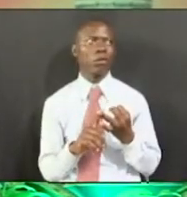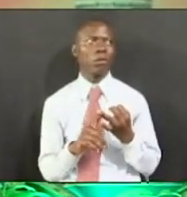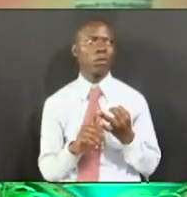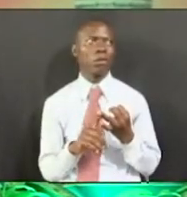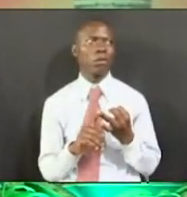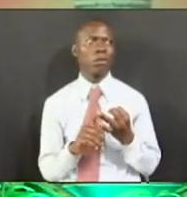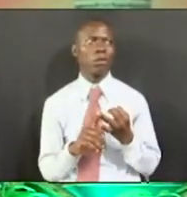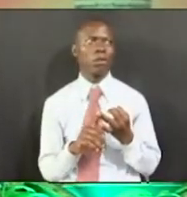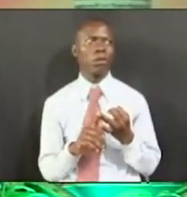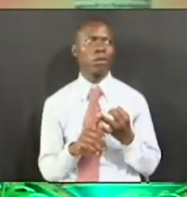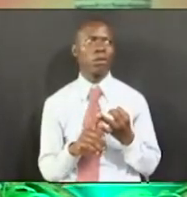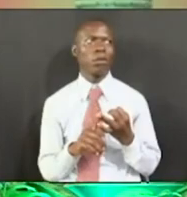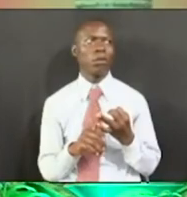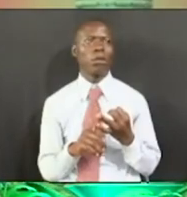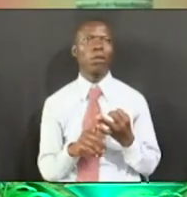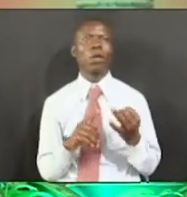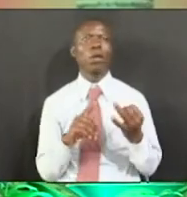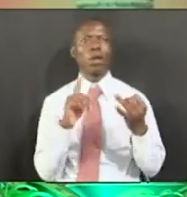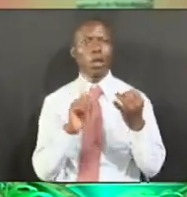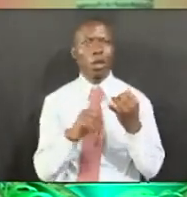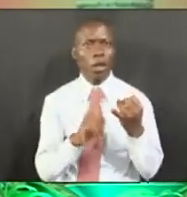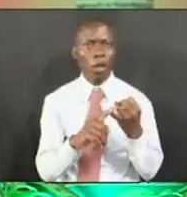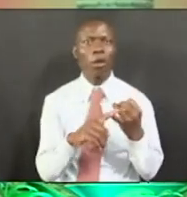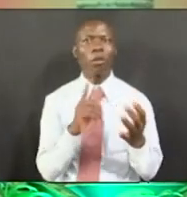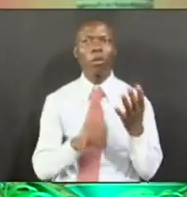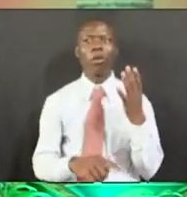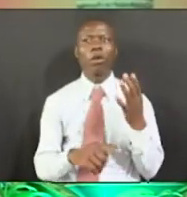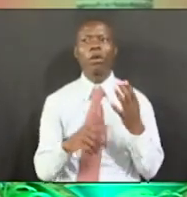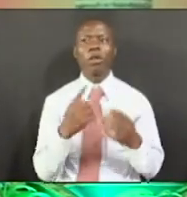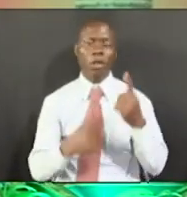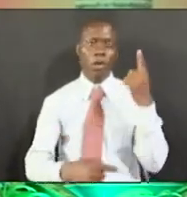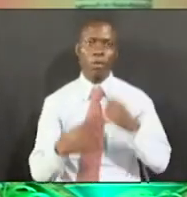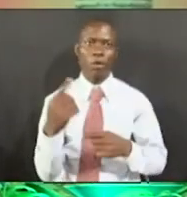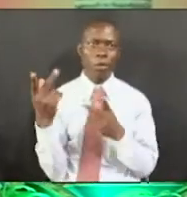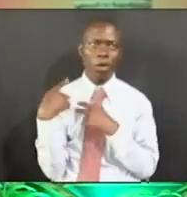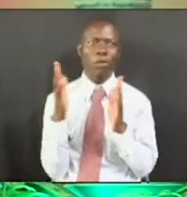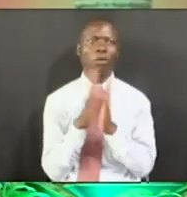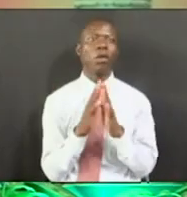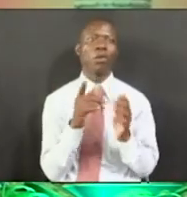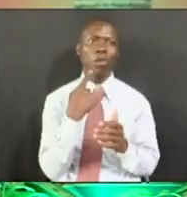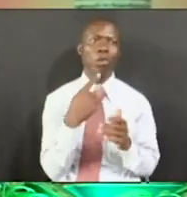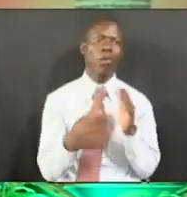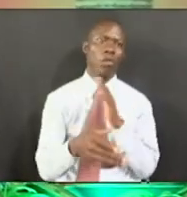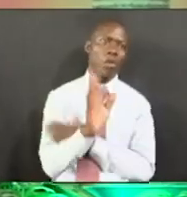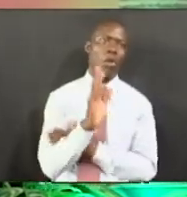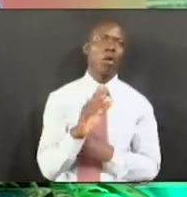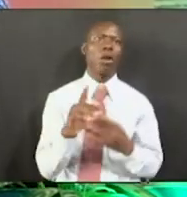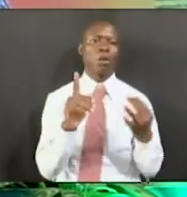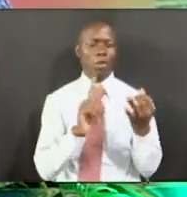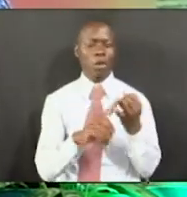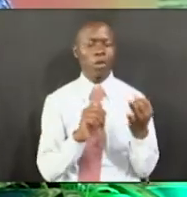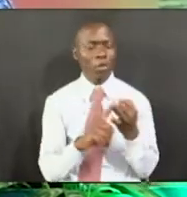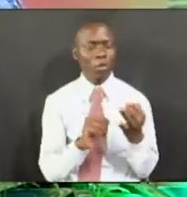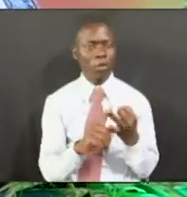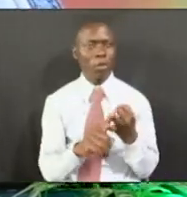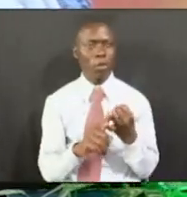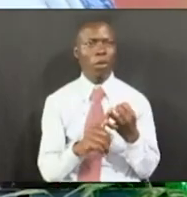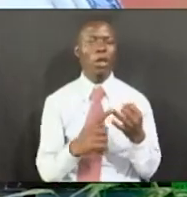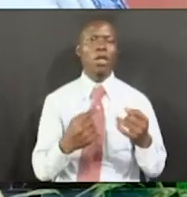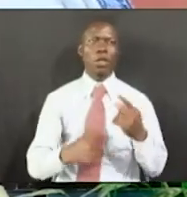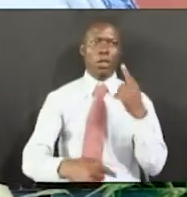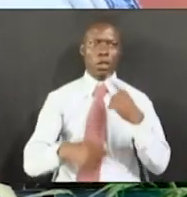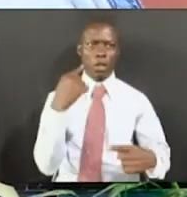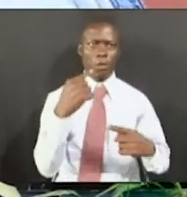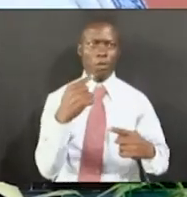So what is number one? Champions who are partners with who? Number two. Champions,